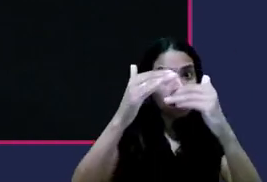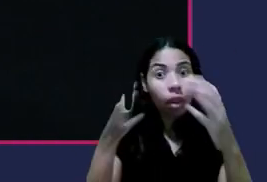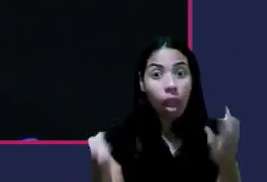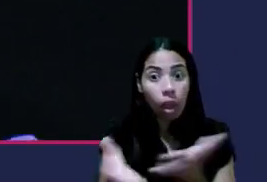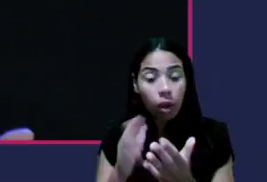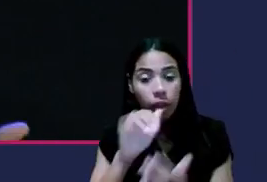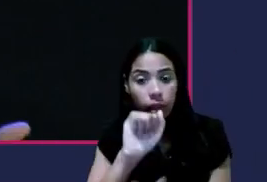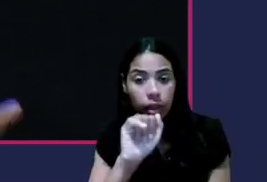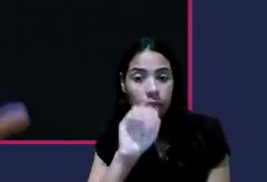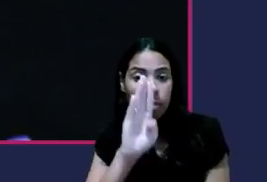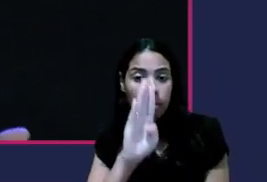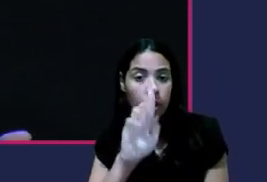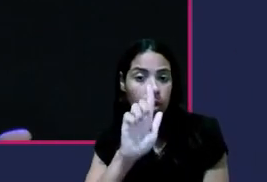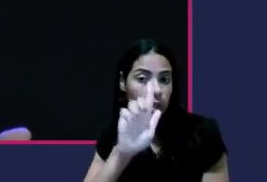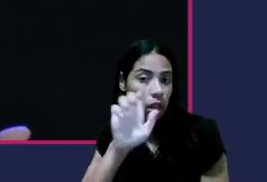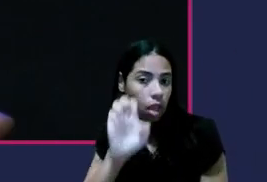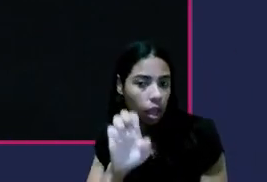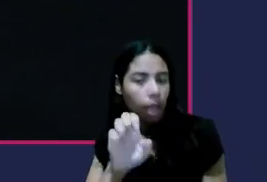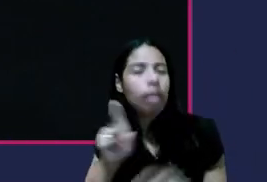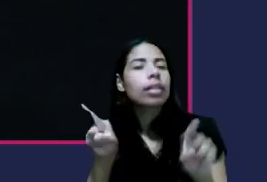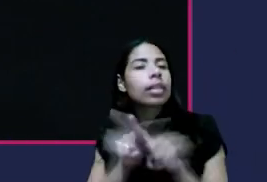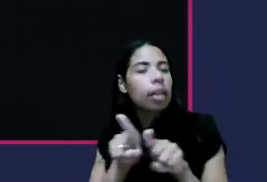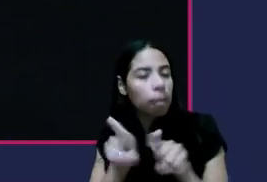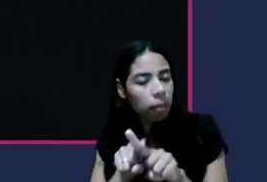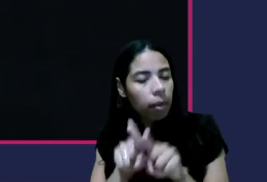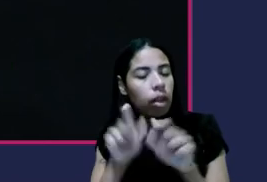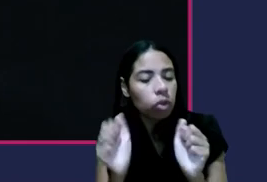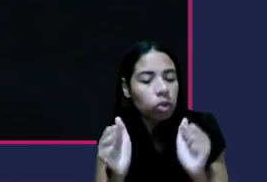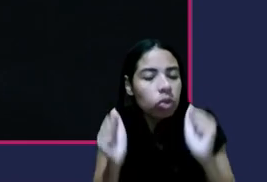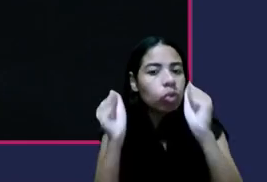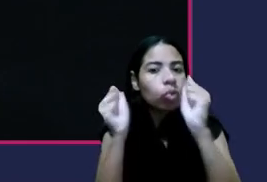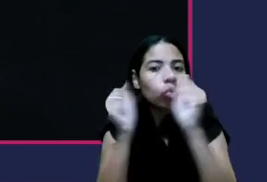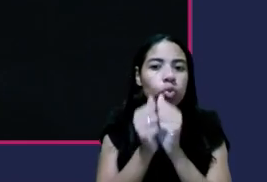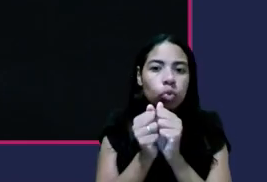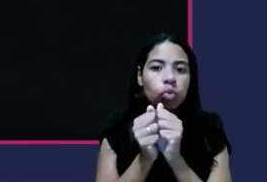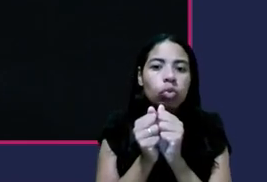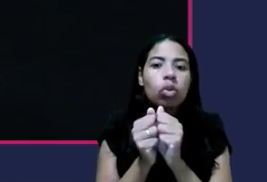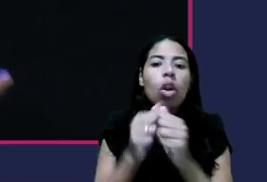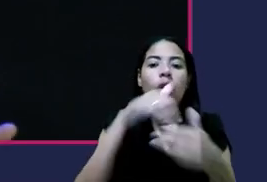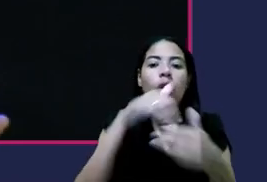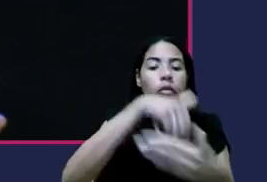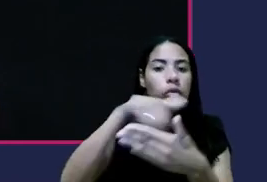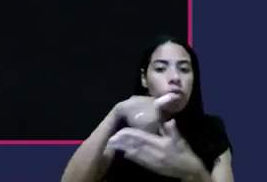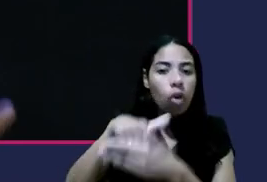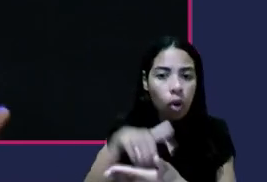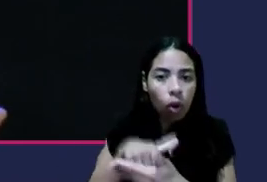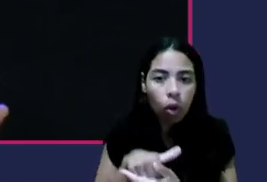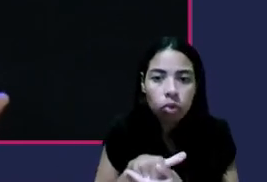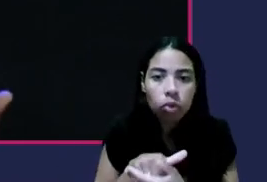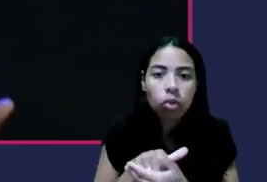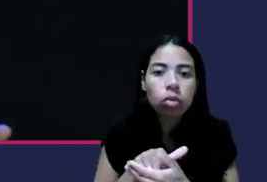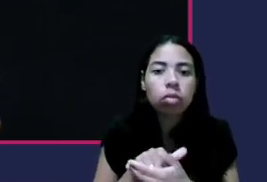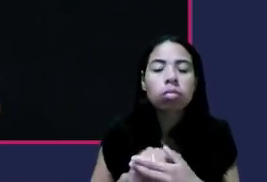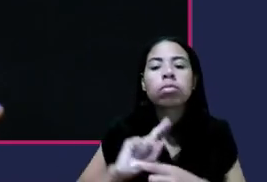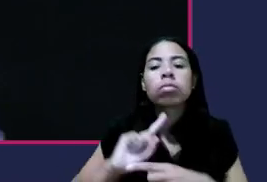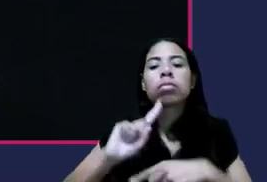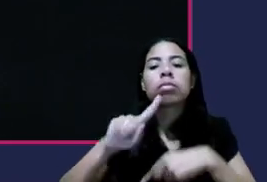just as it is with clinical research. And now the Senate is also going to